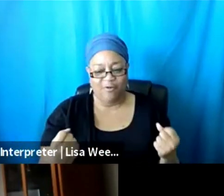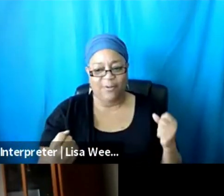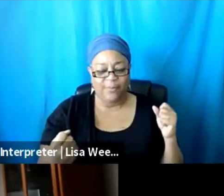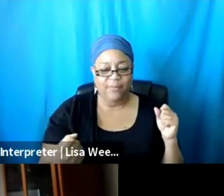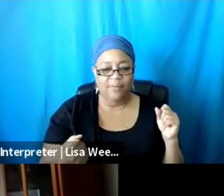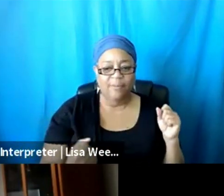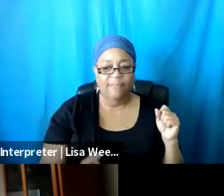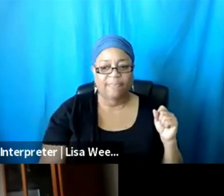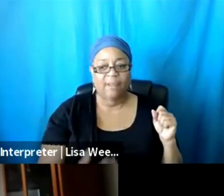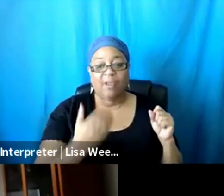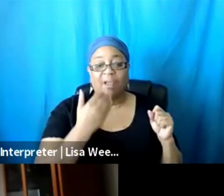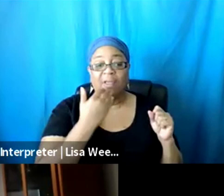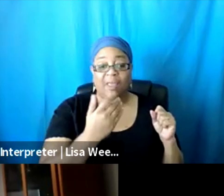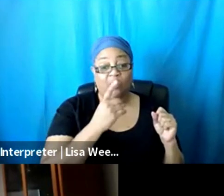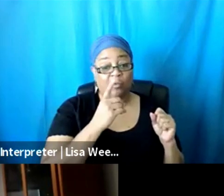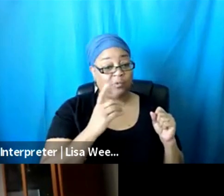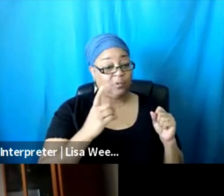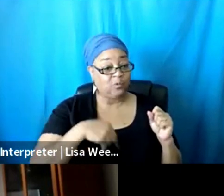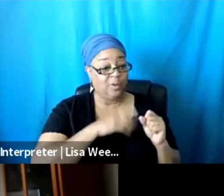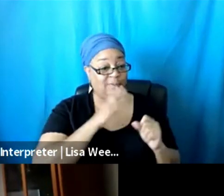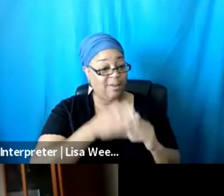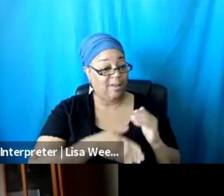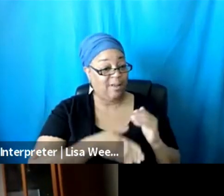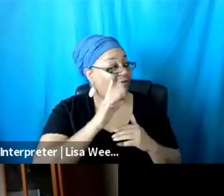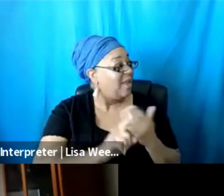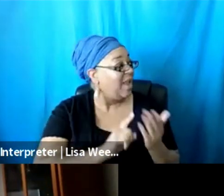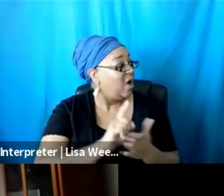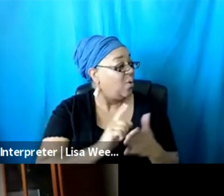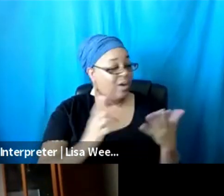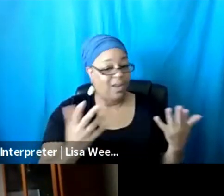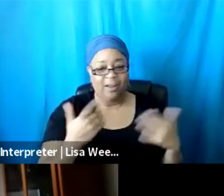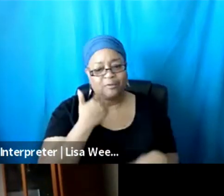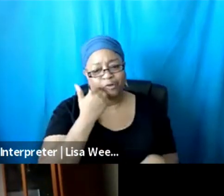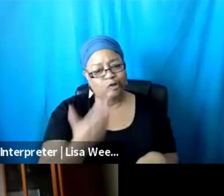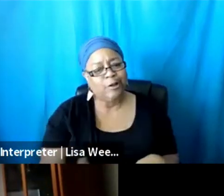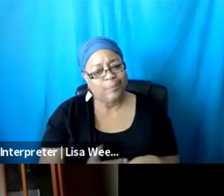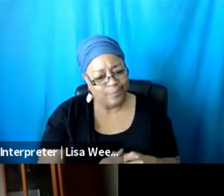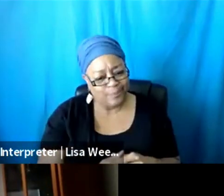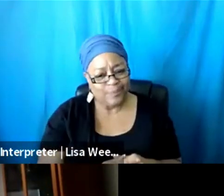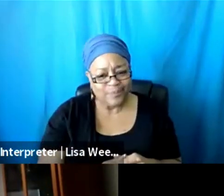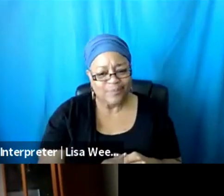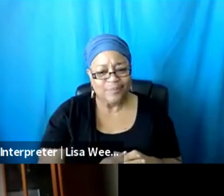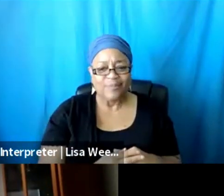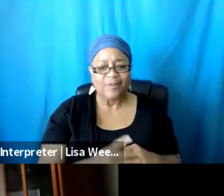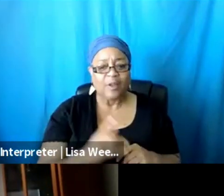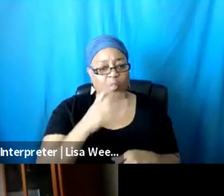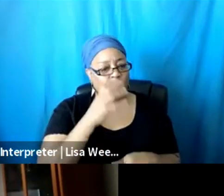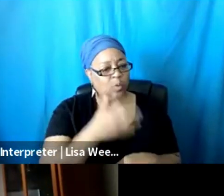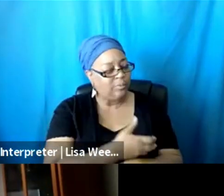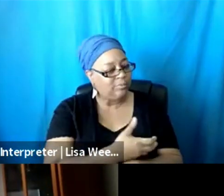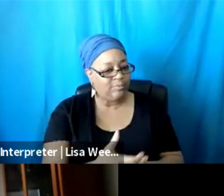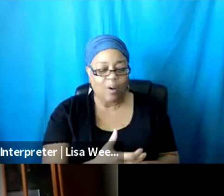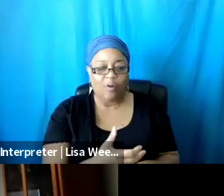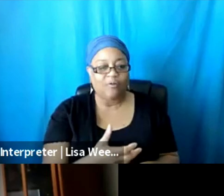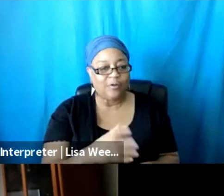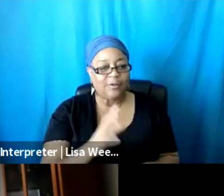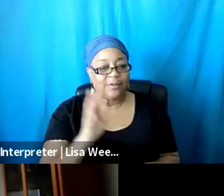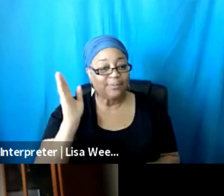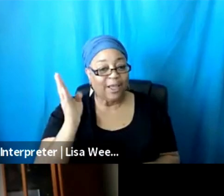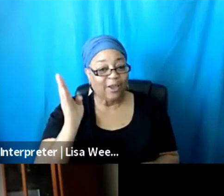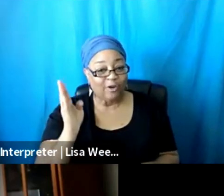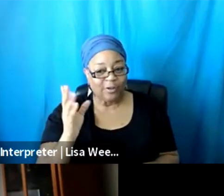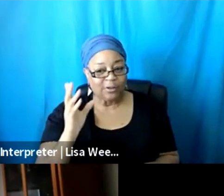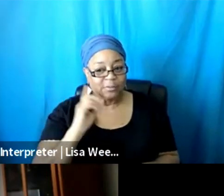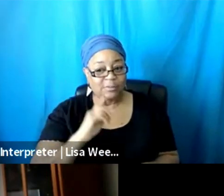We're really kind of at the end of the hour here, and it's a shame. You were powerful speakers. I suspect that in